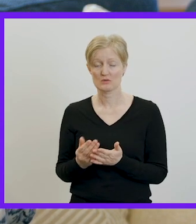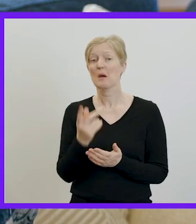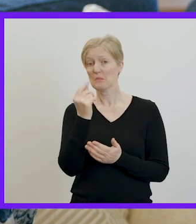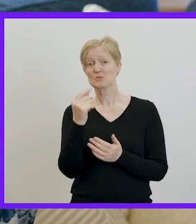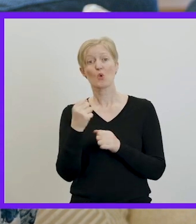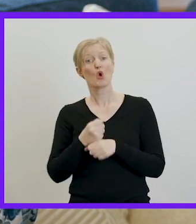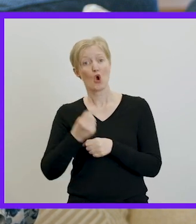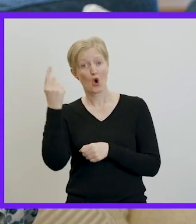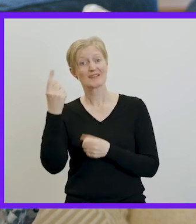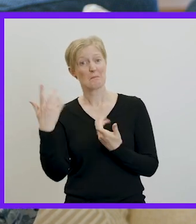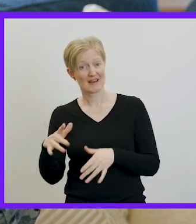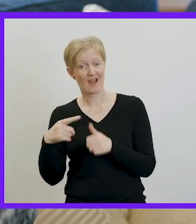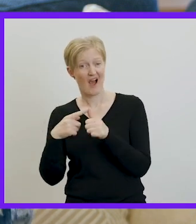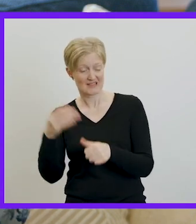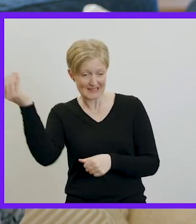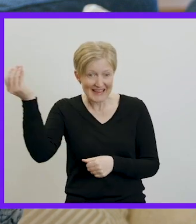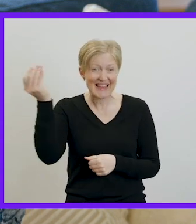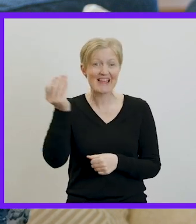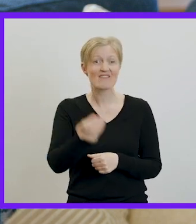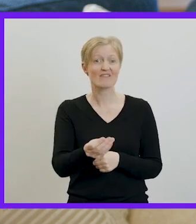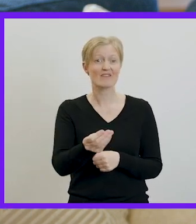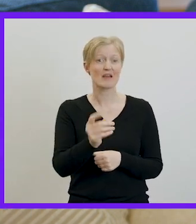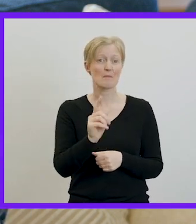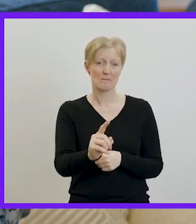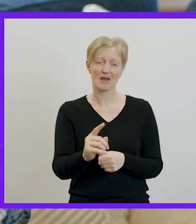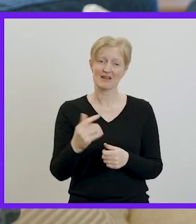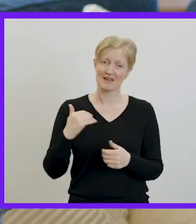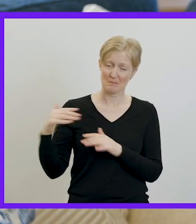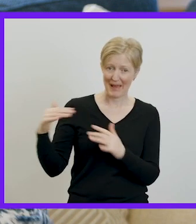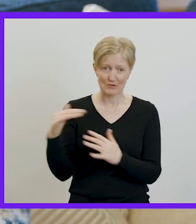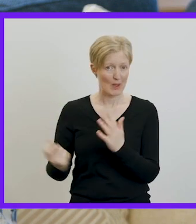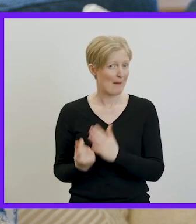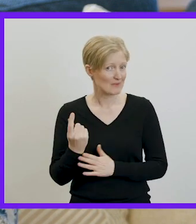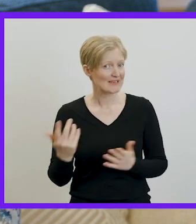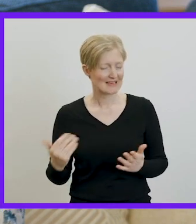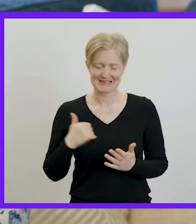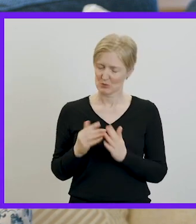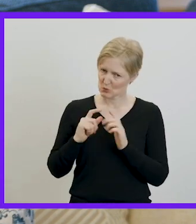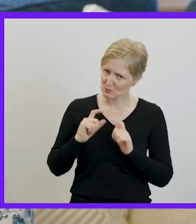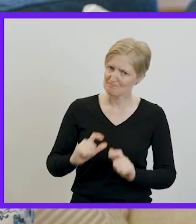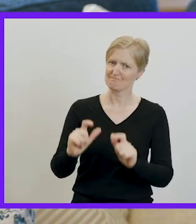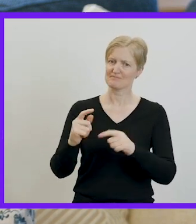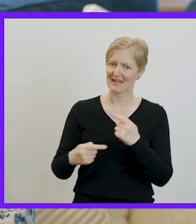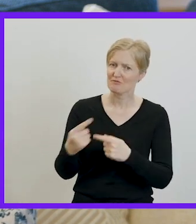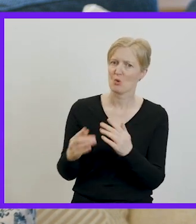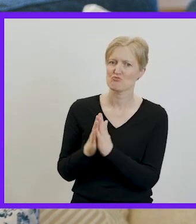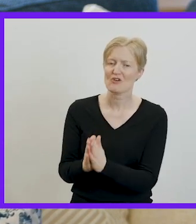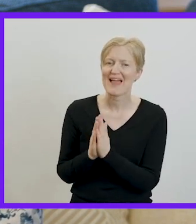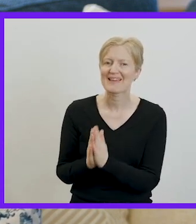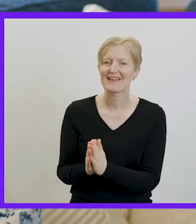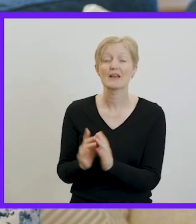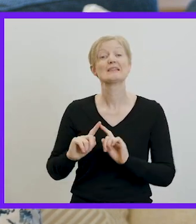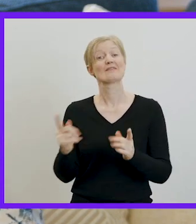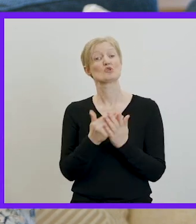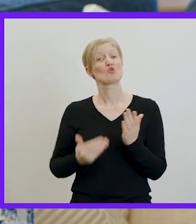sent your answer, but there may be a demonic delay that you need to pray through. I love the story of Elijah and